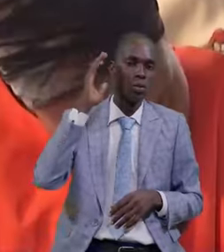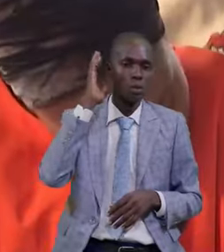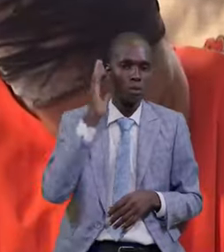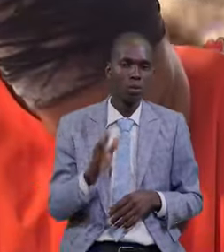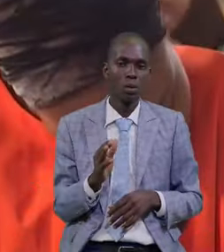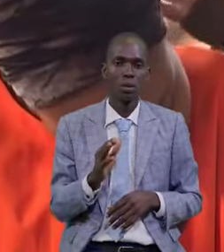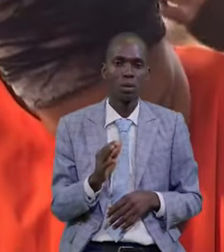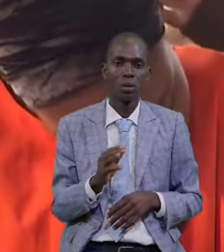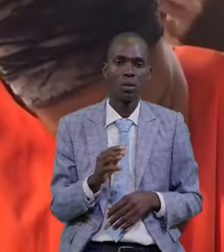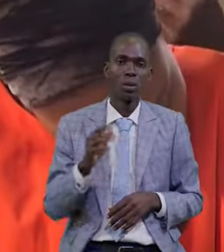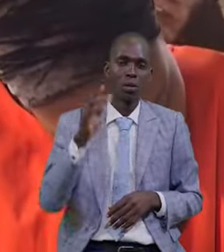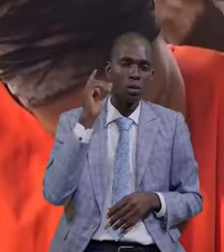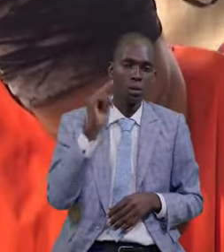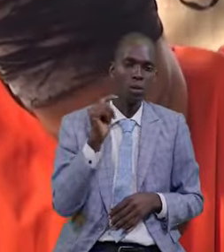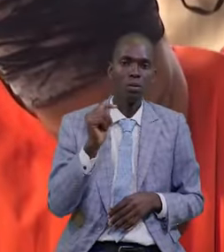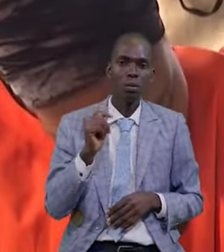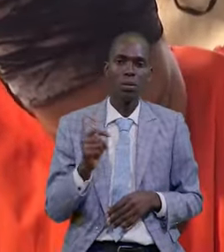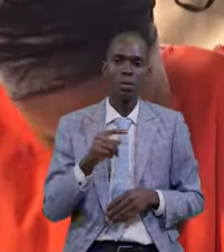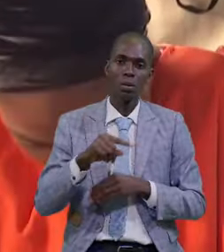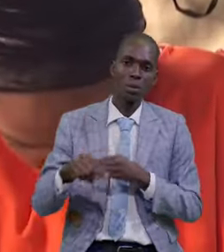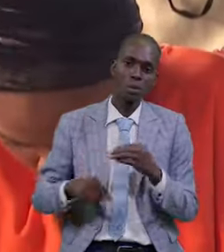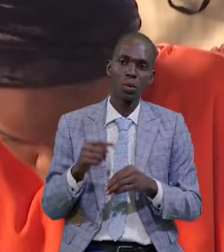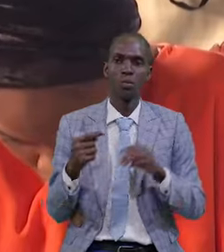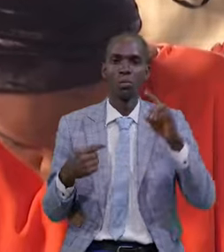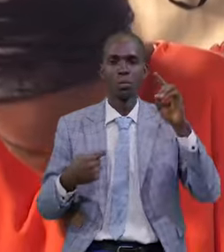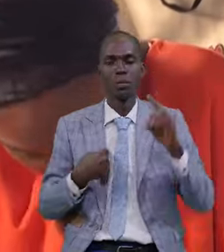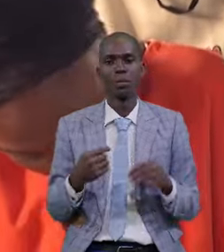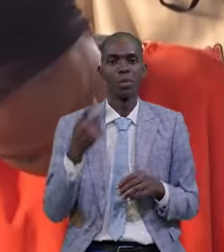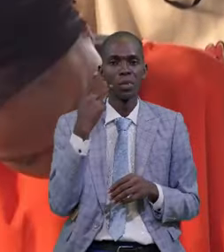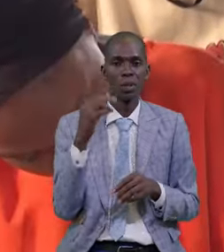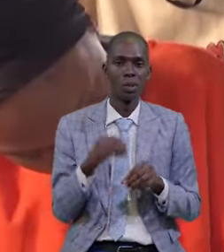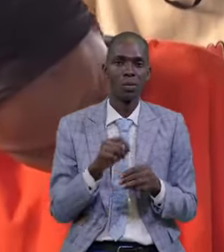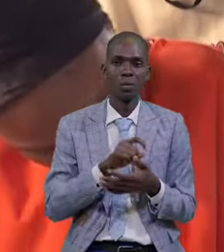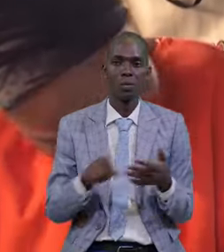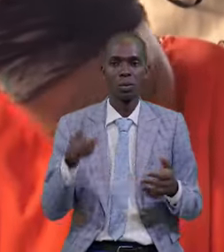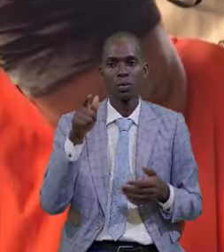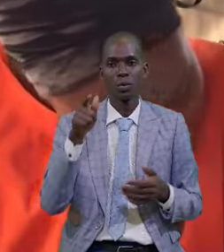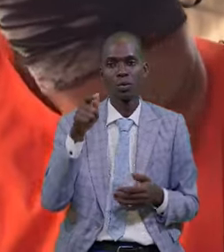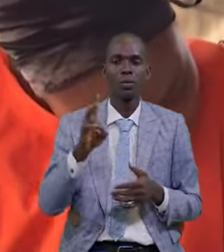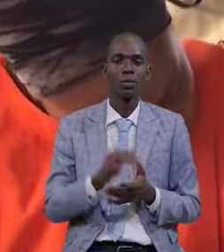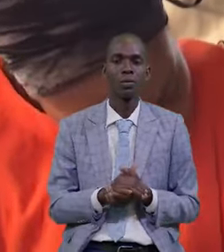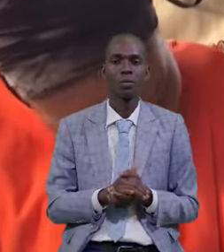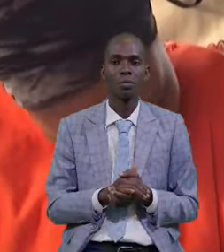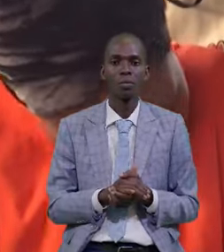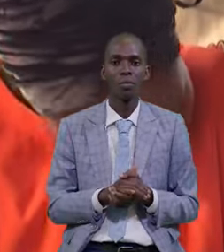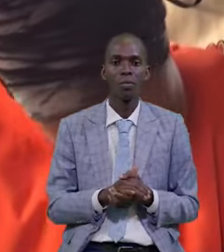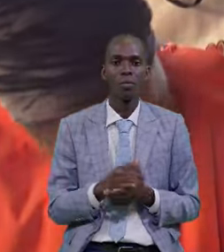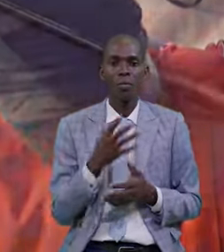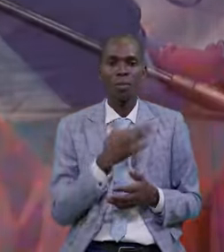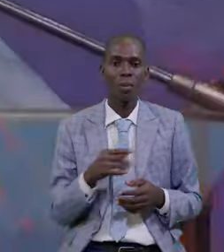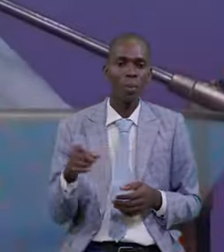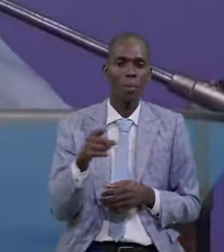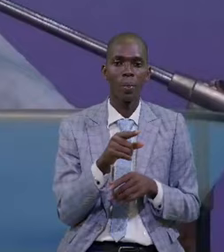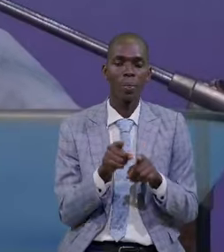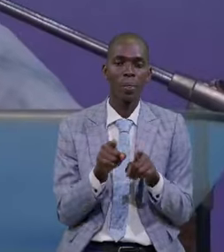me. He shall testify of me. Verse 27. And ye also shall